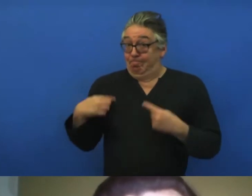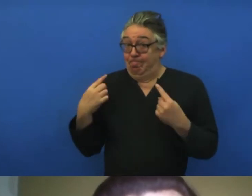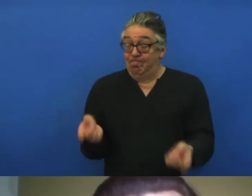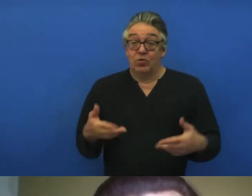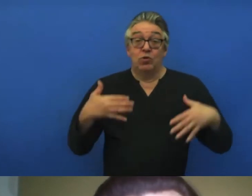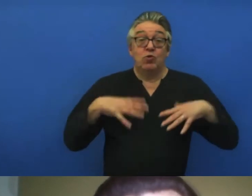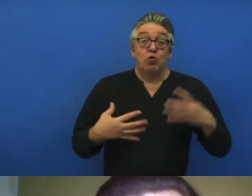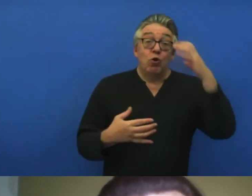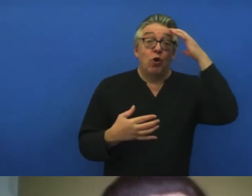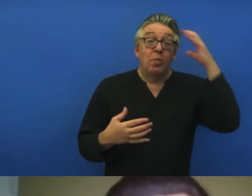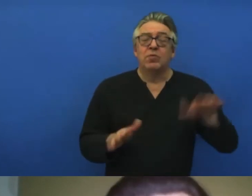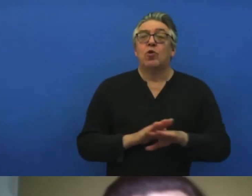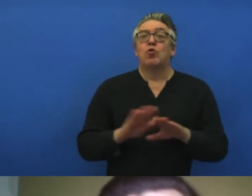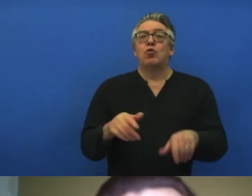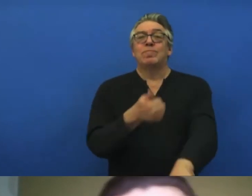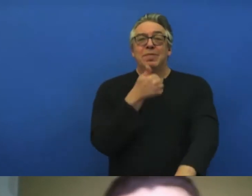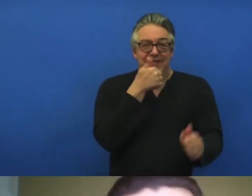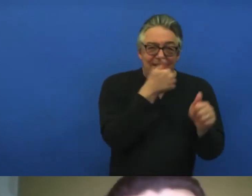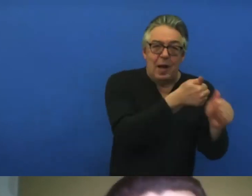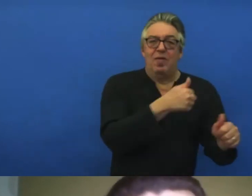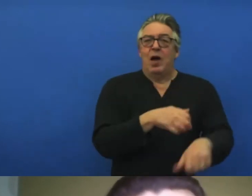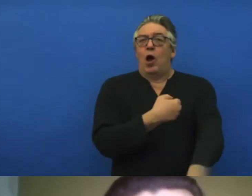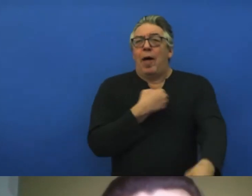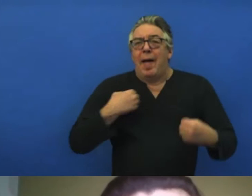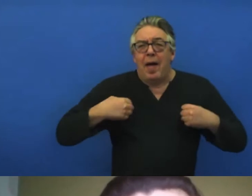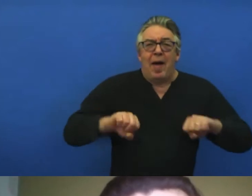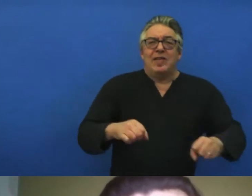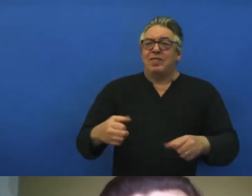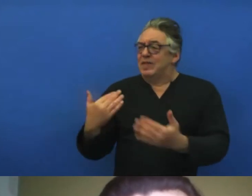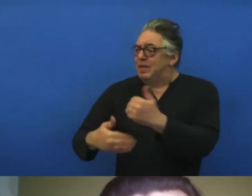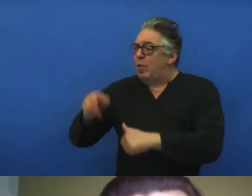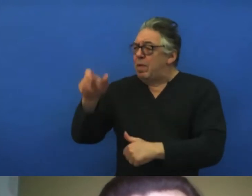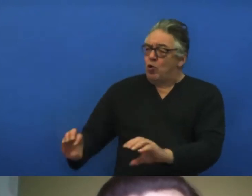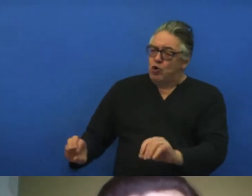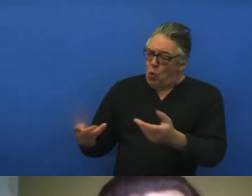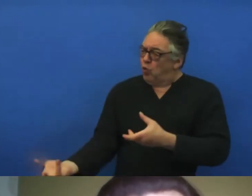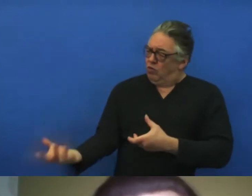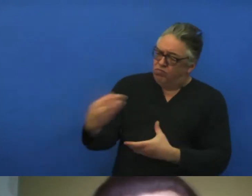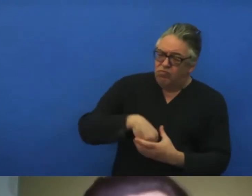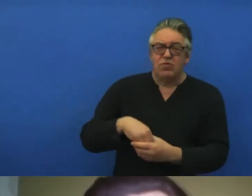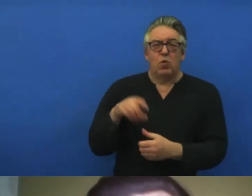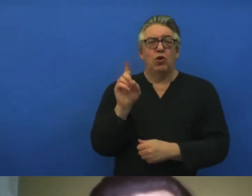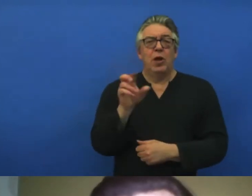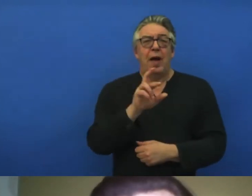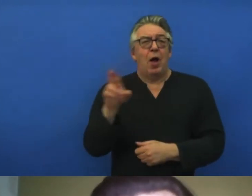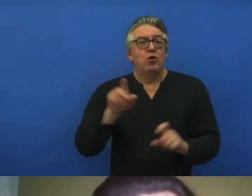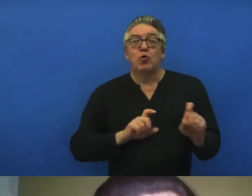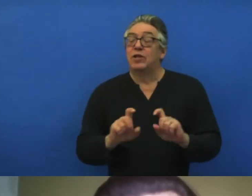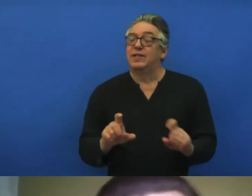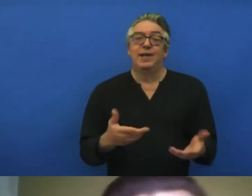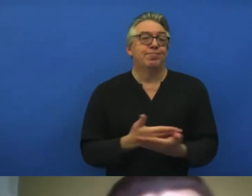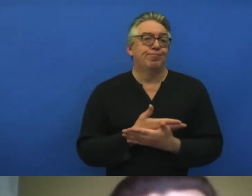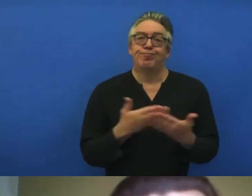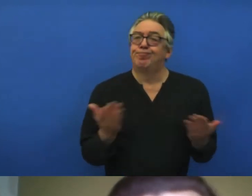proactively involve persons with disabilities, including youth, in disaster risk reduction strategies,